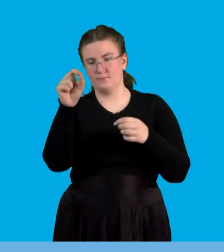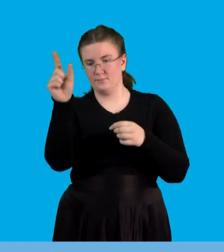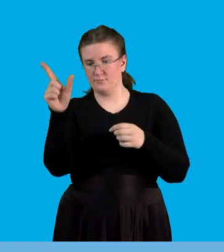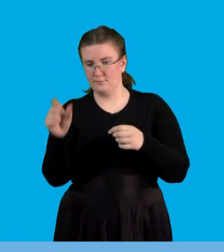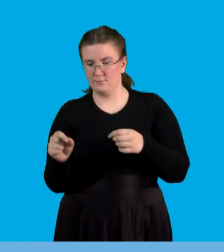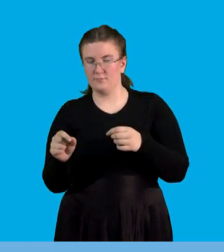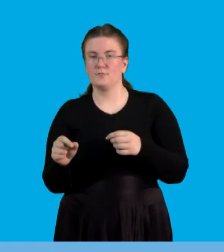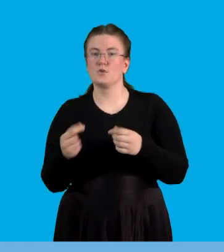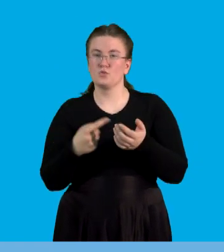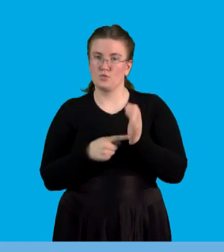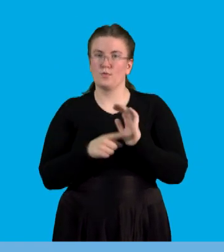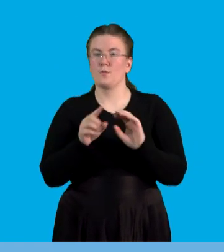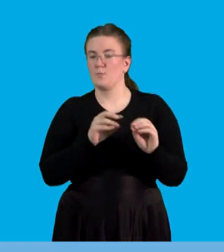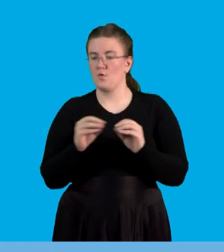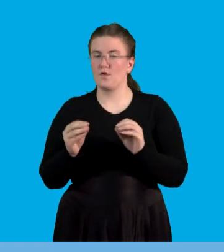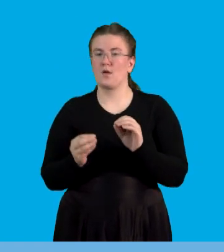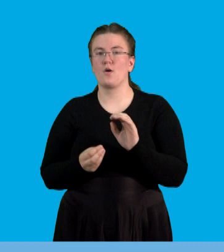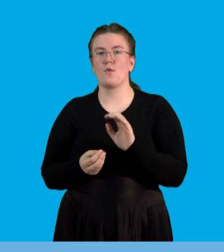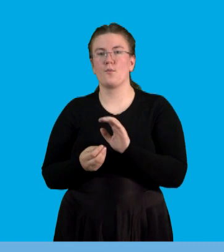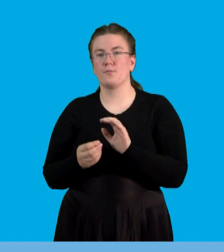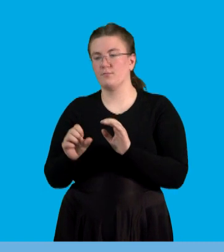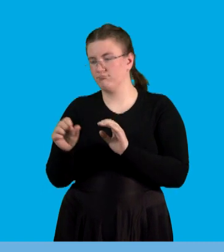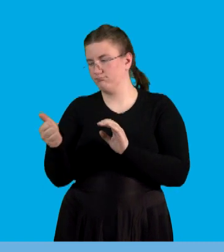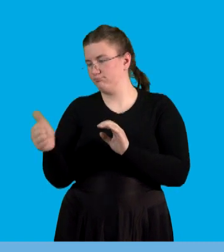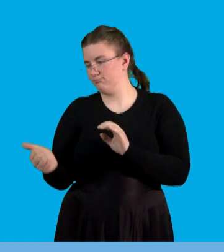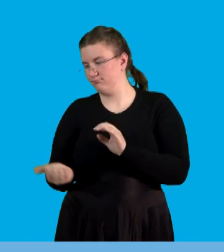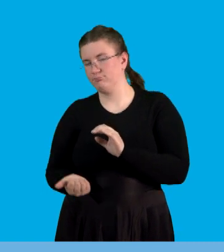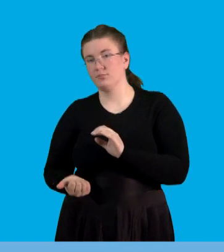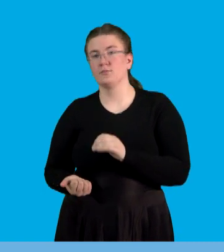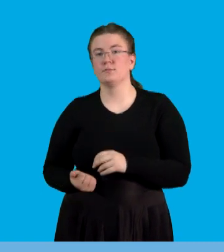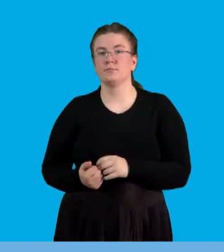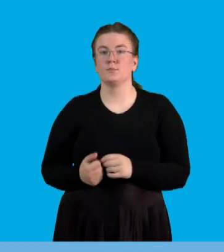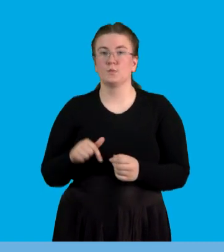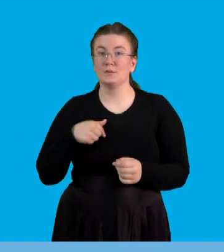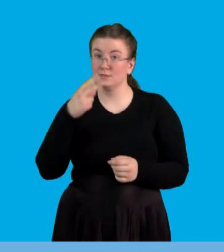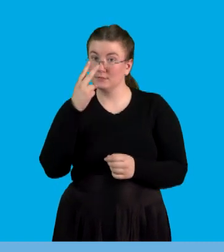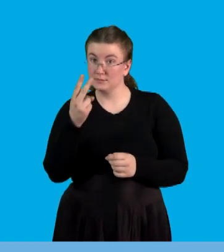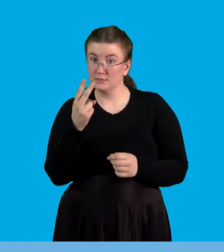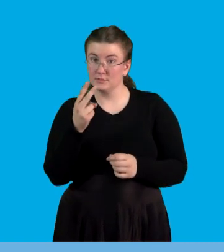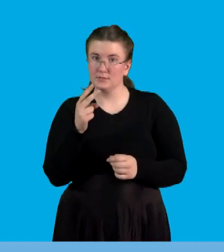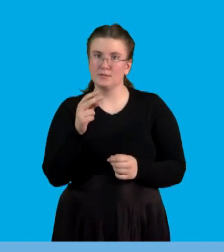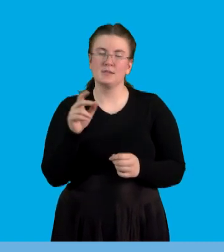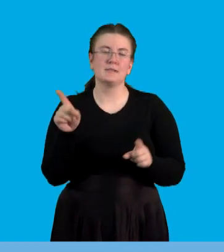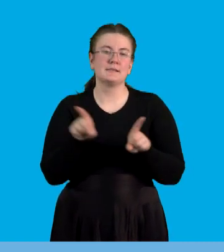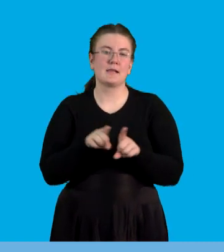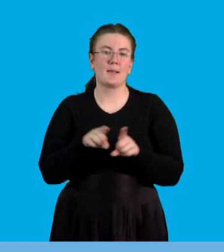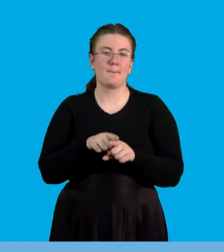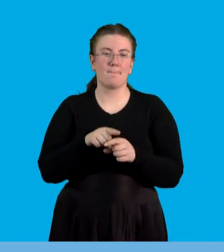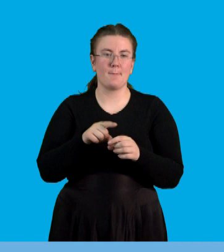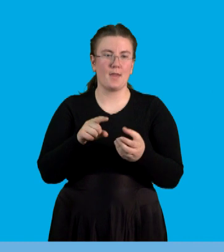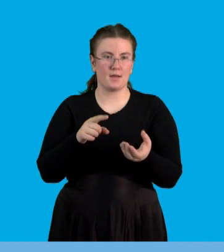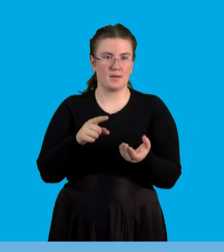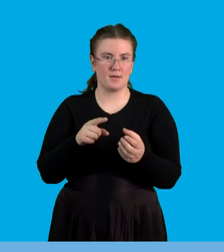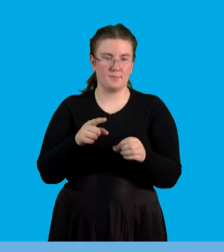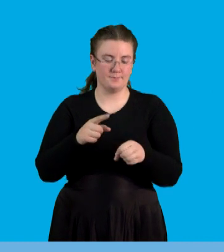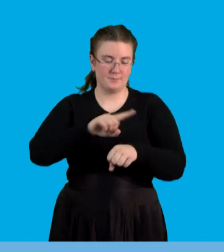moving away. Then on the southern side, they're moving towards south. So this is called this is the direction in which a